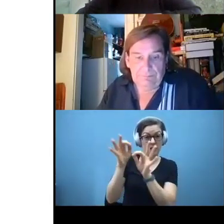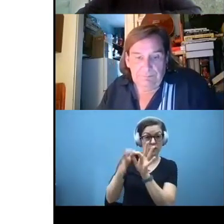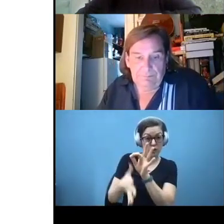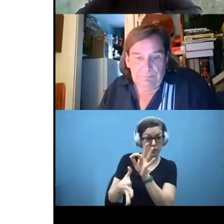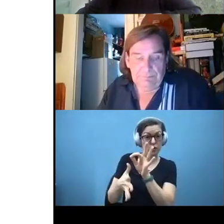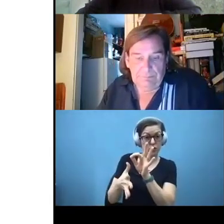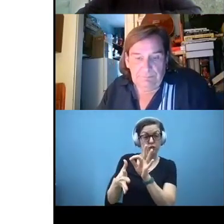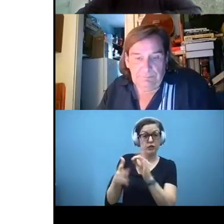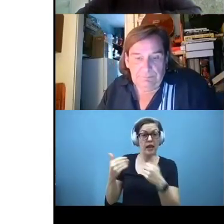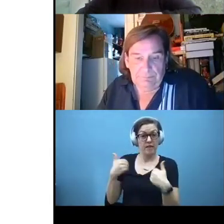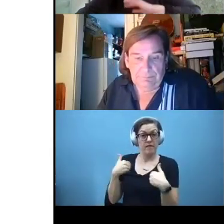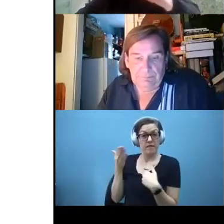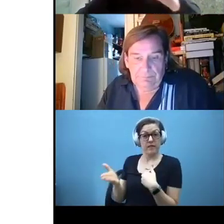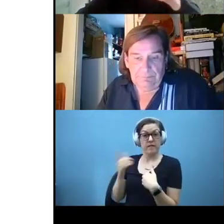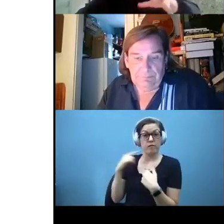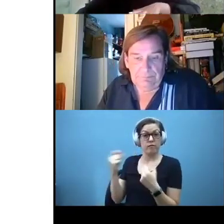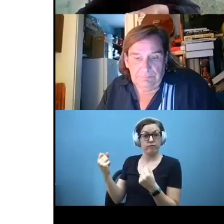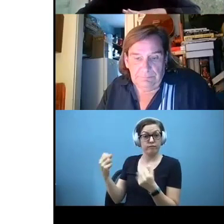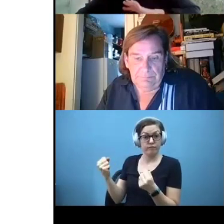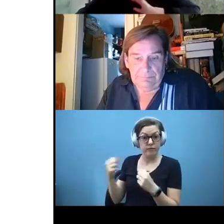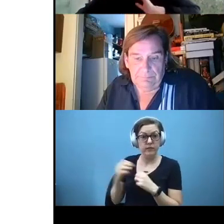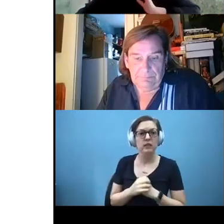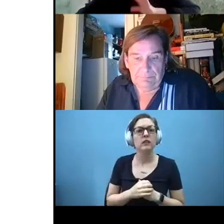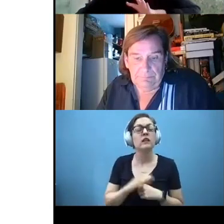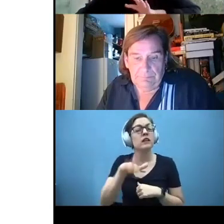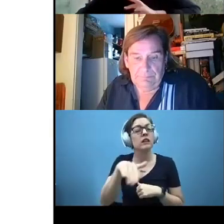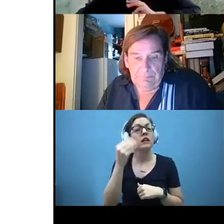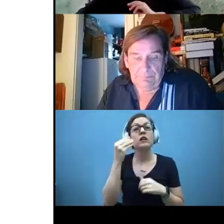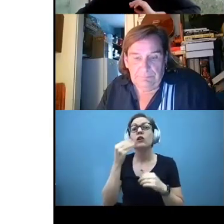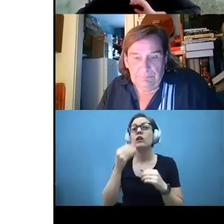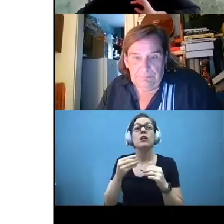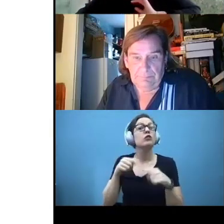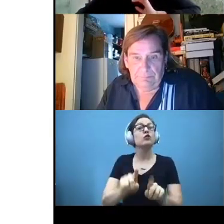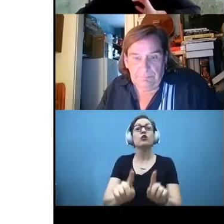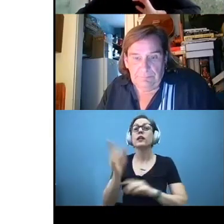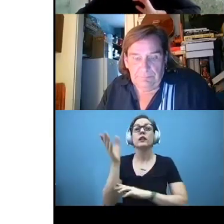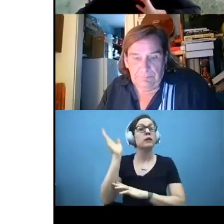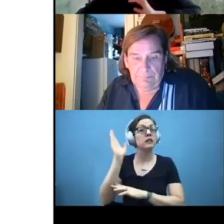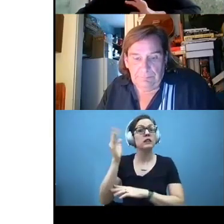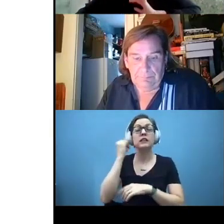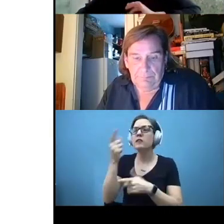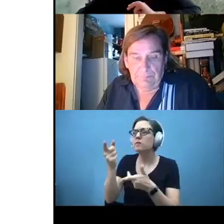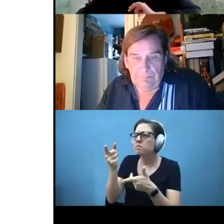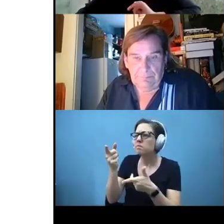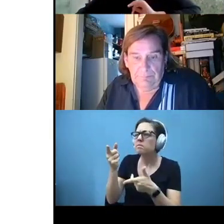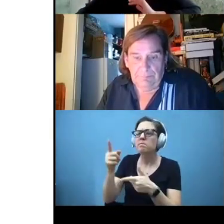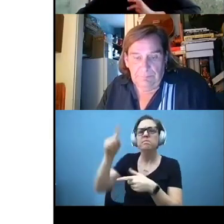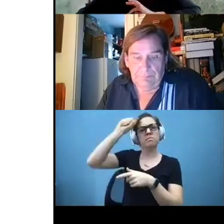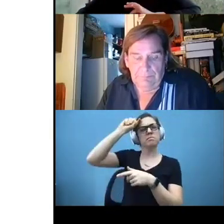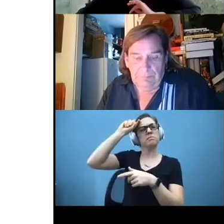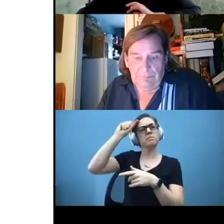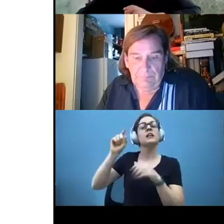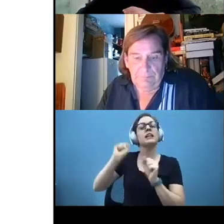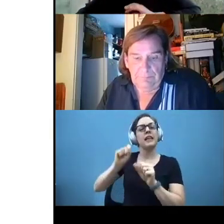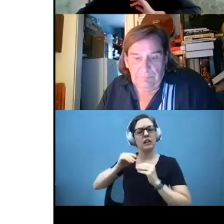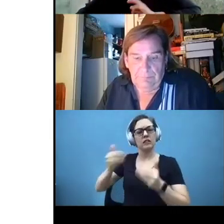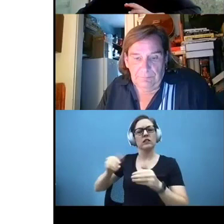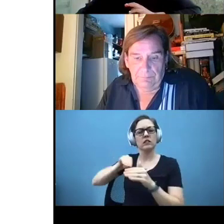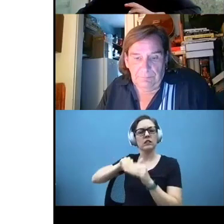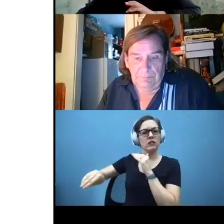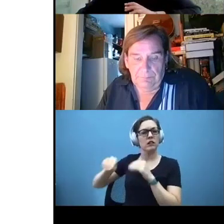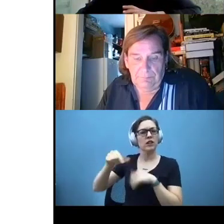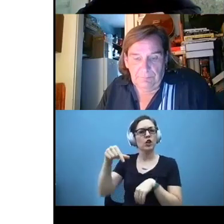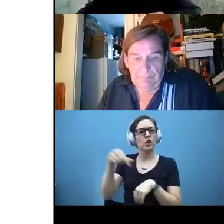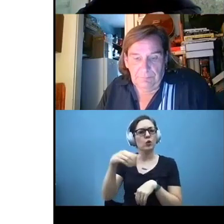I would also note that throughout the presentation, if you have any questions, you should feel free to drop them in the Q&A section or in the